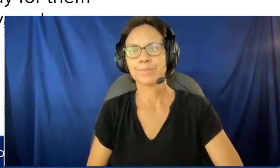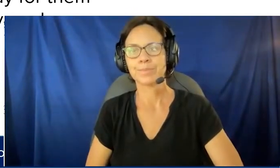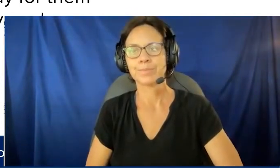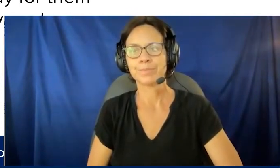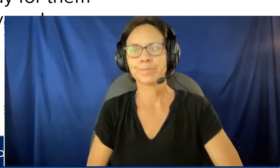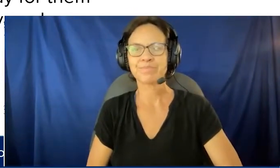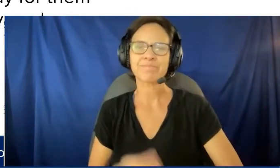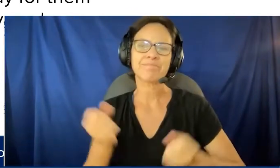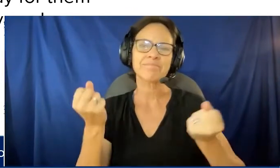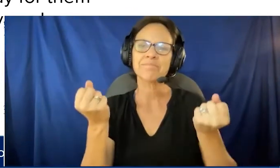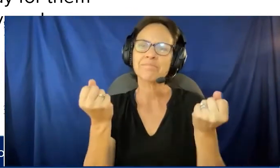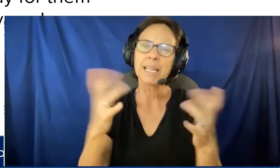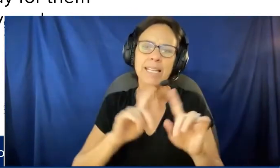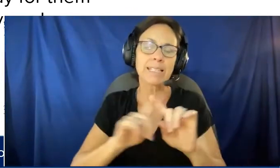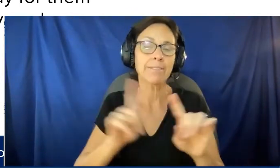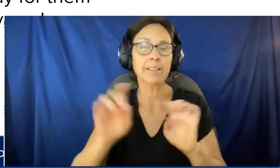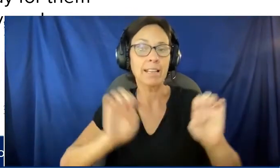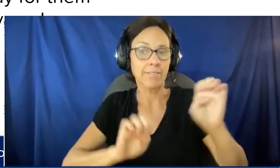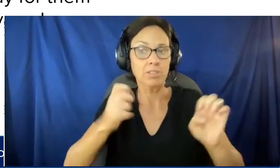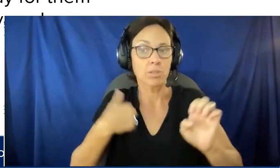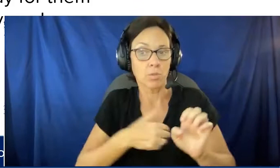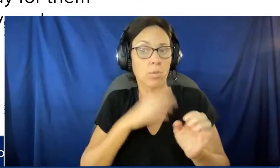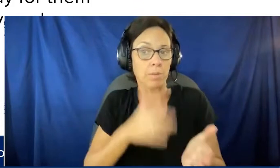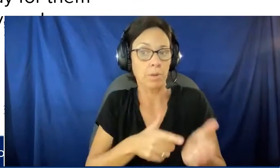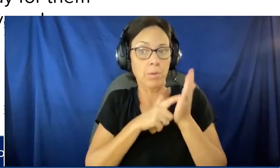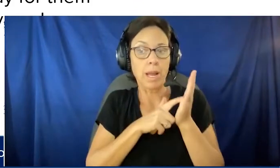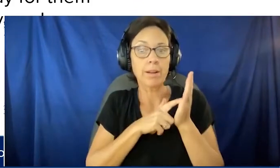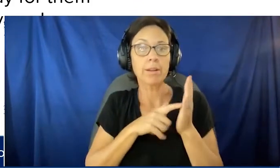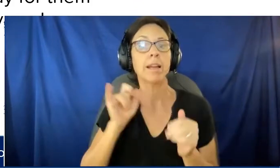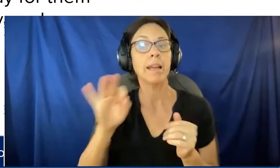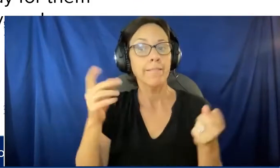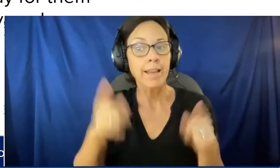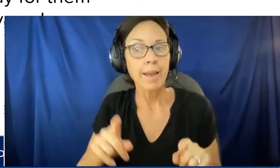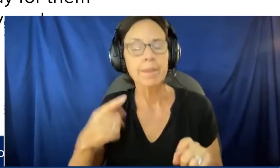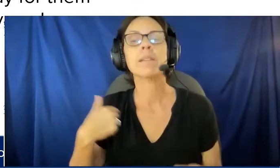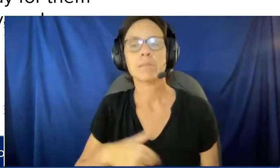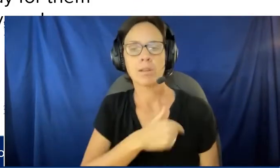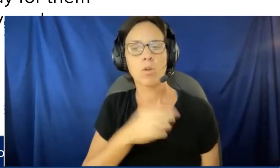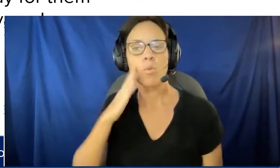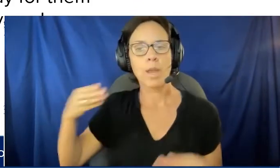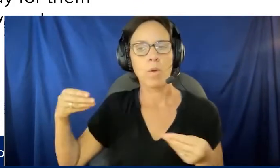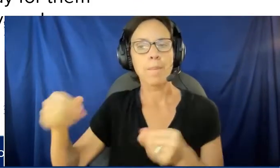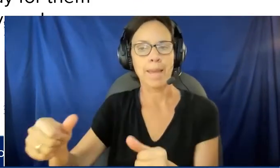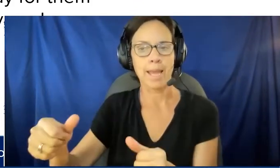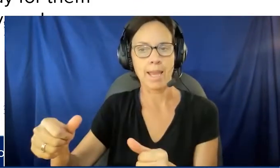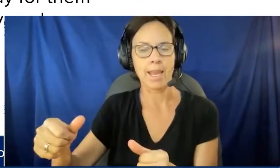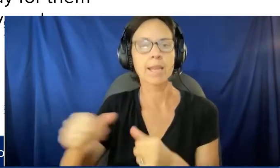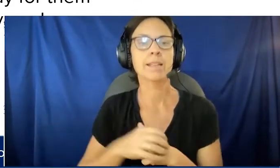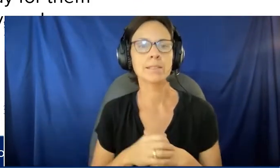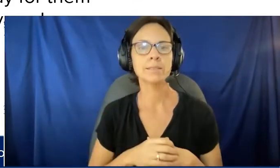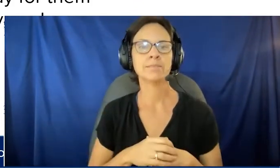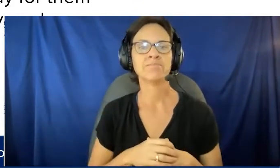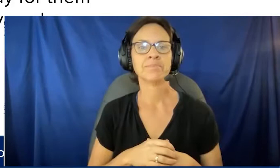evaluations that we might require, and we pay for them all. And we are tasked with making